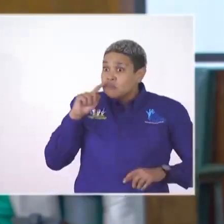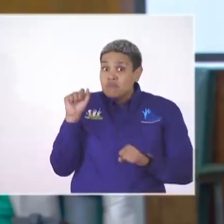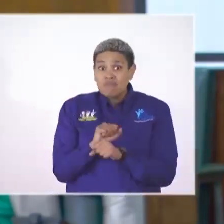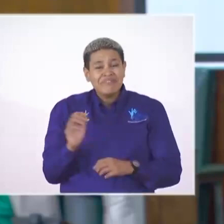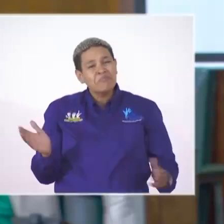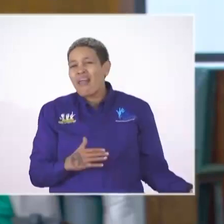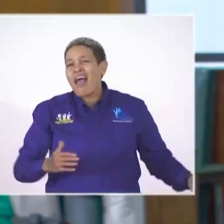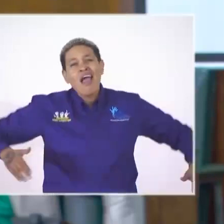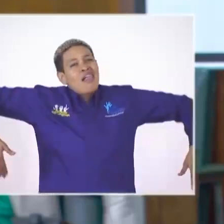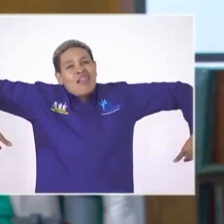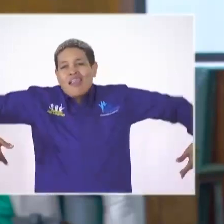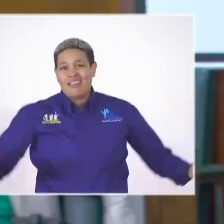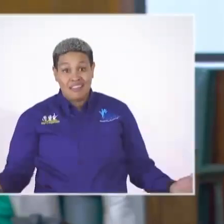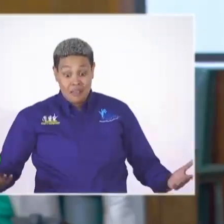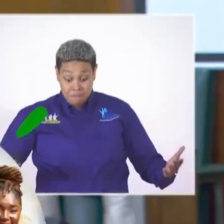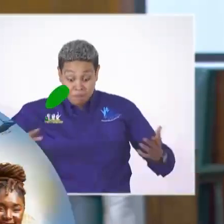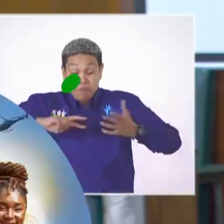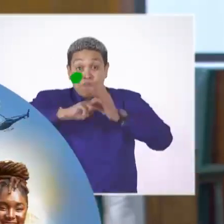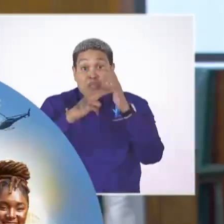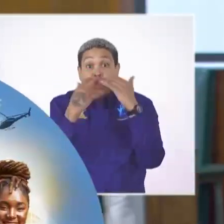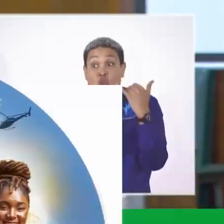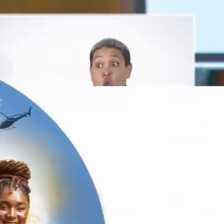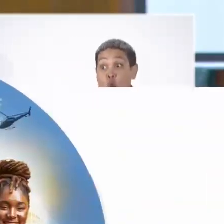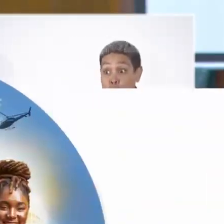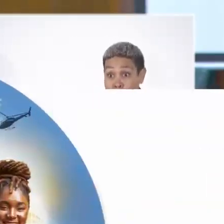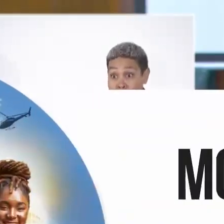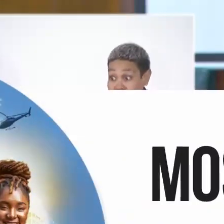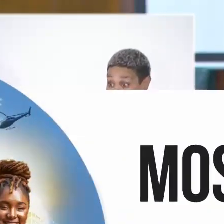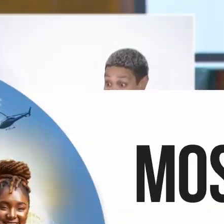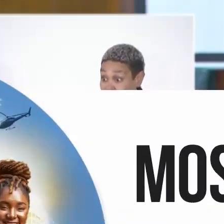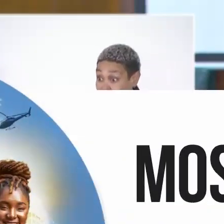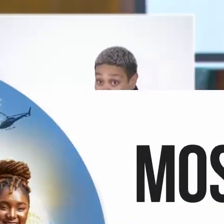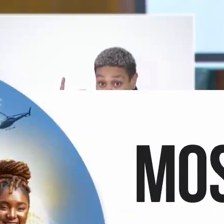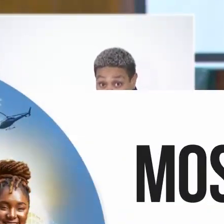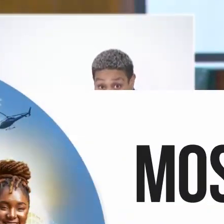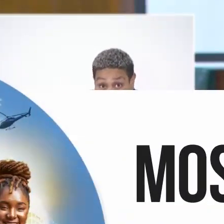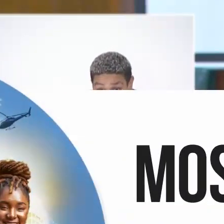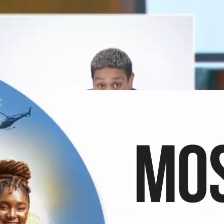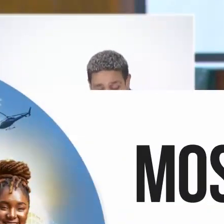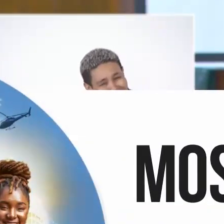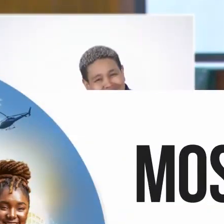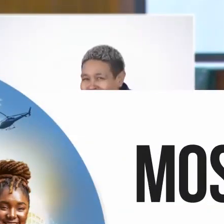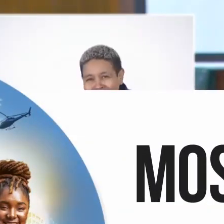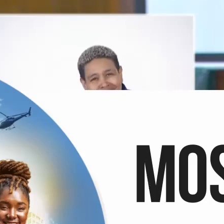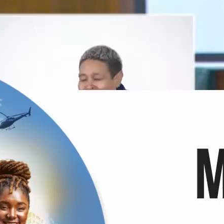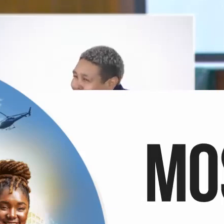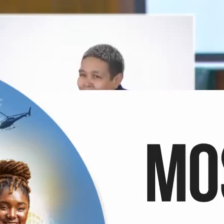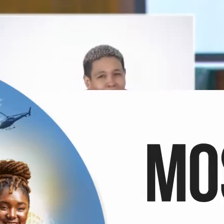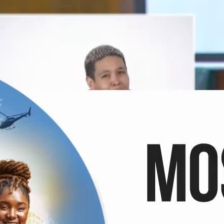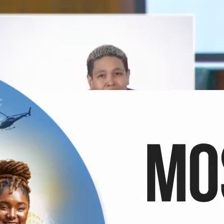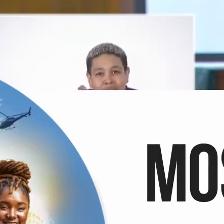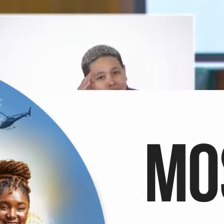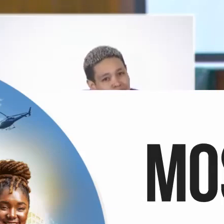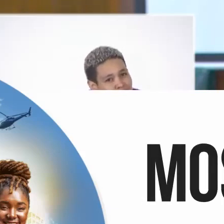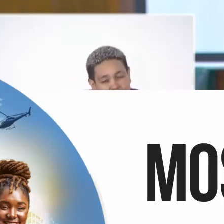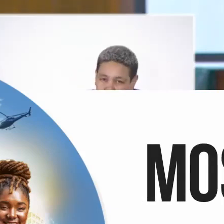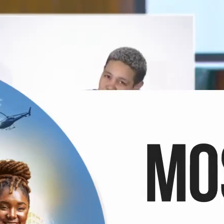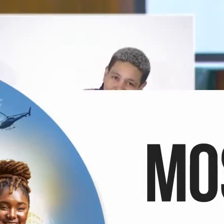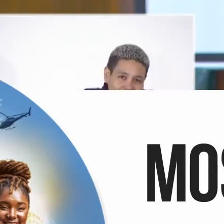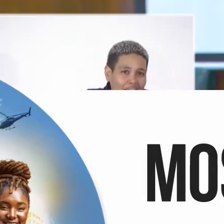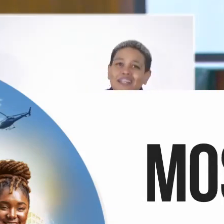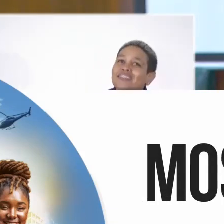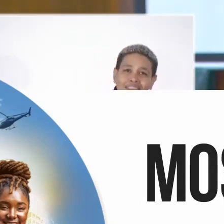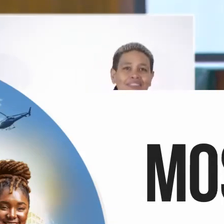gone into it. But it doesn't mean that what we have inherited, that we should keep it. It doesn't have to stay that way. We can change it.